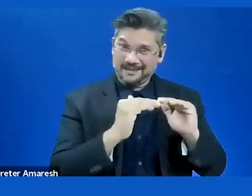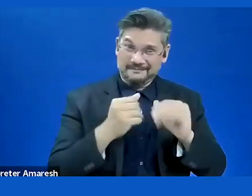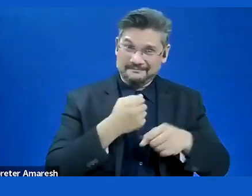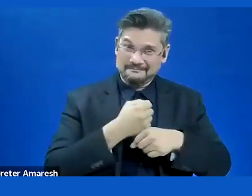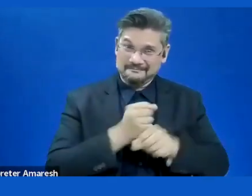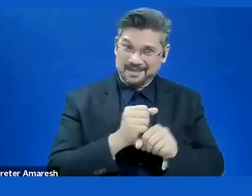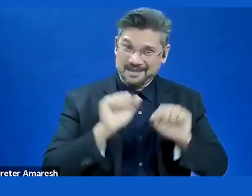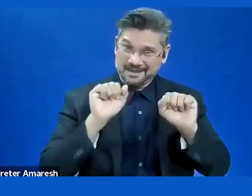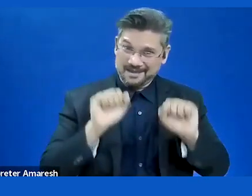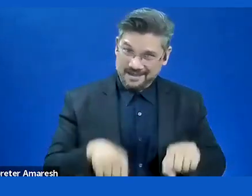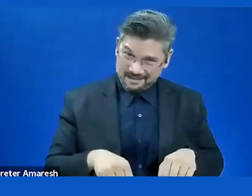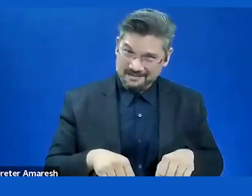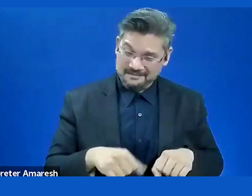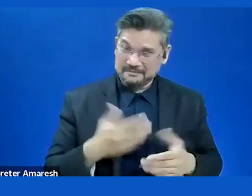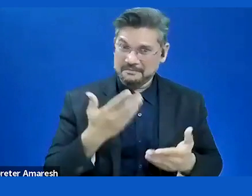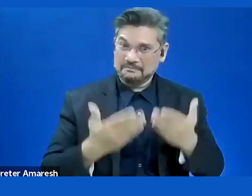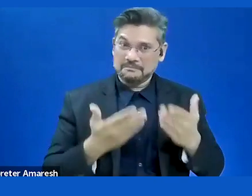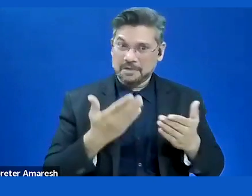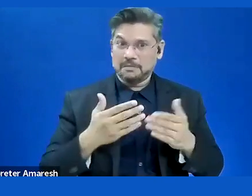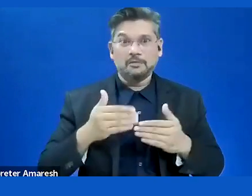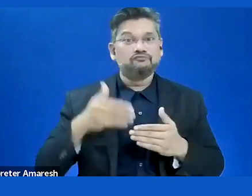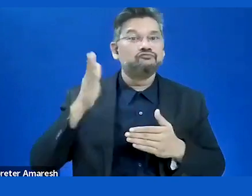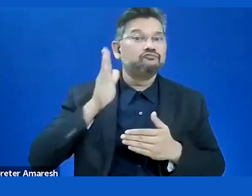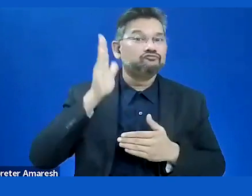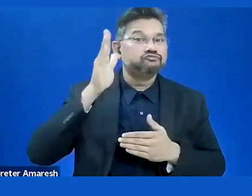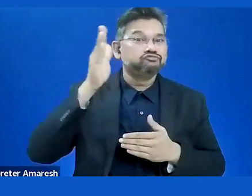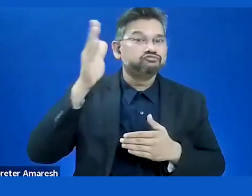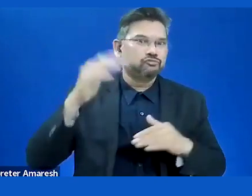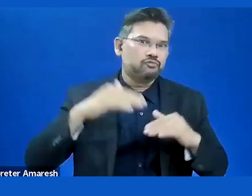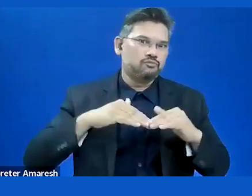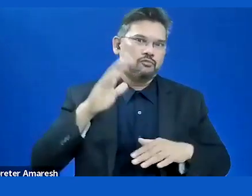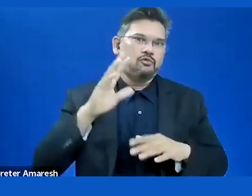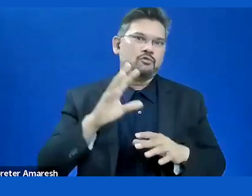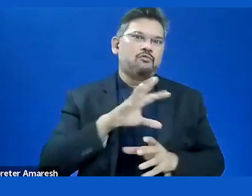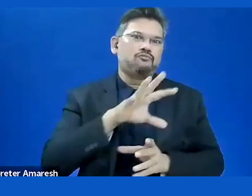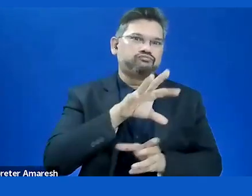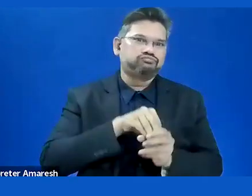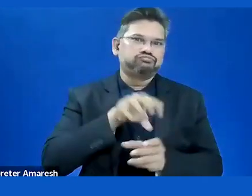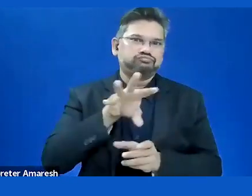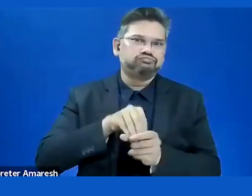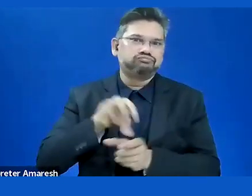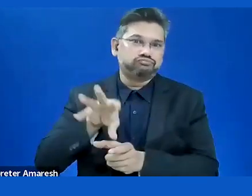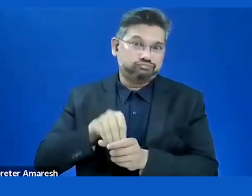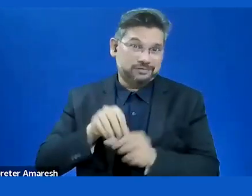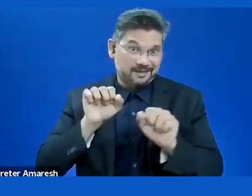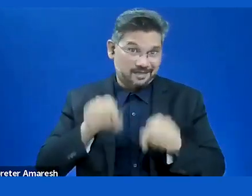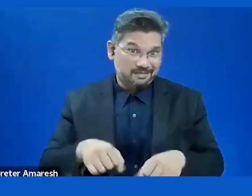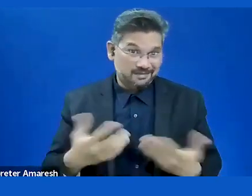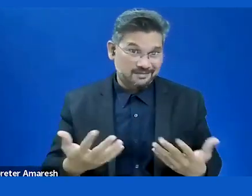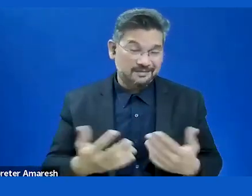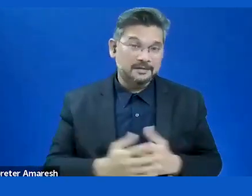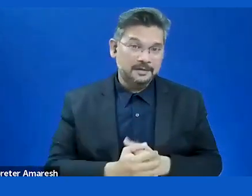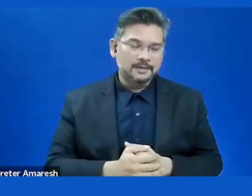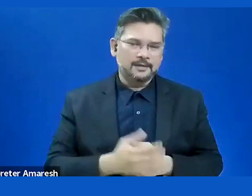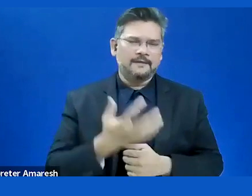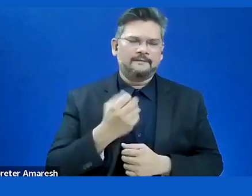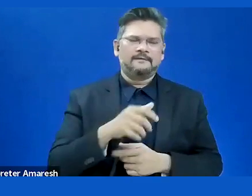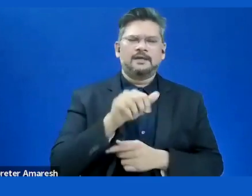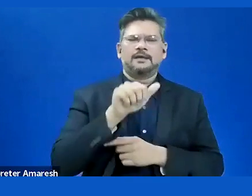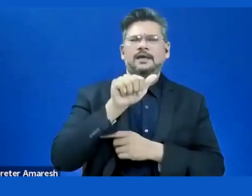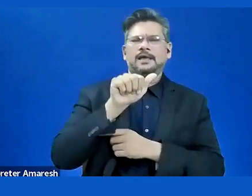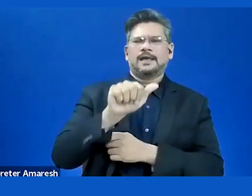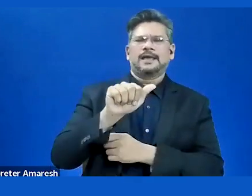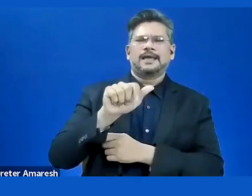inclusive experience in the future? Yeah, I mean, there's WCAG, there's ATAG for CMSs, and there's UAC